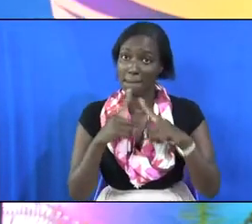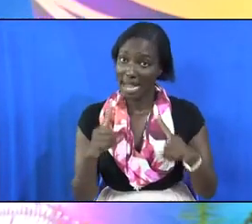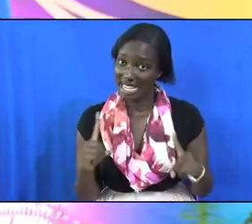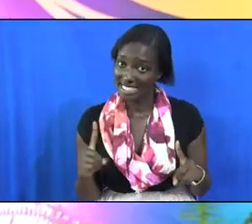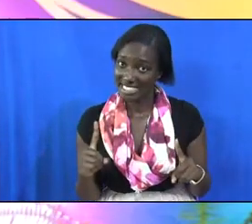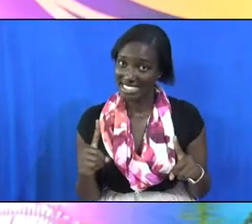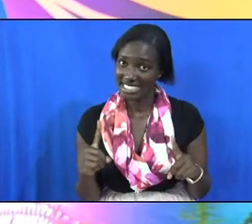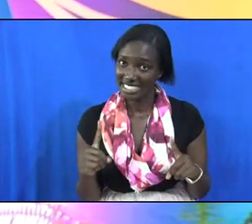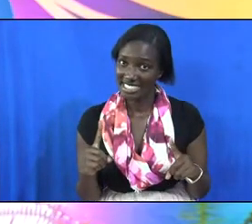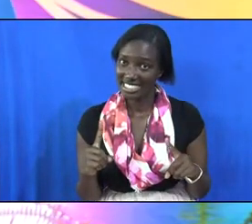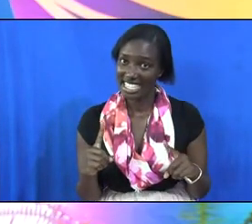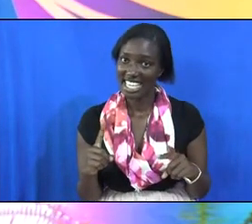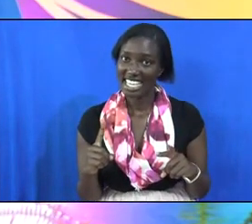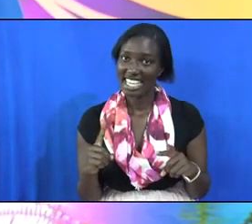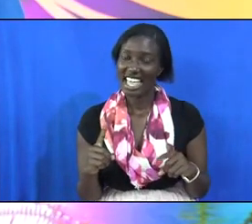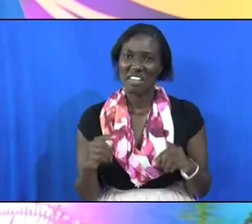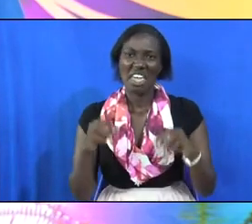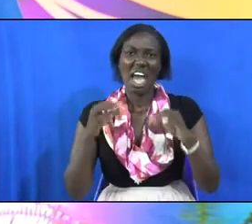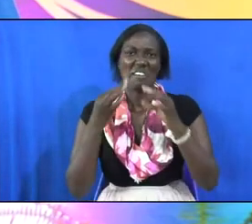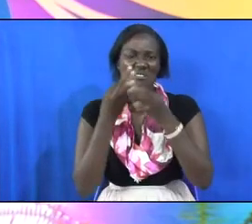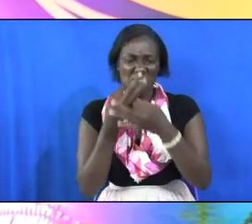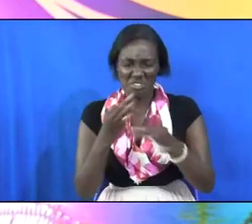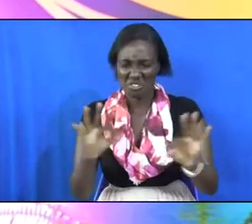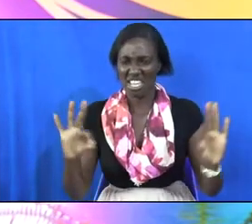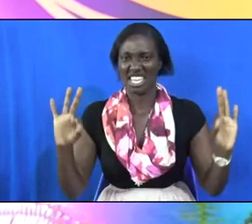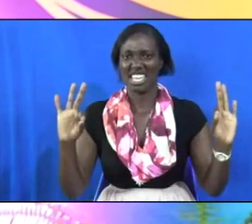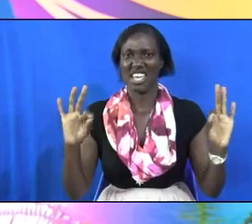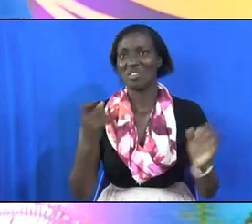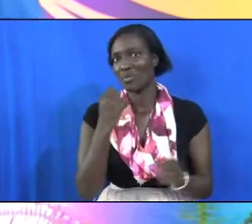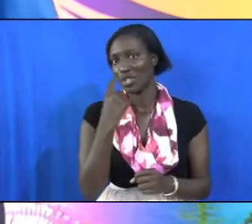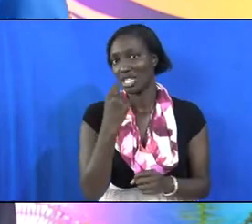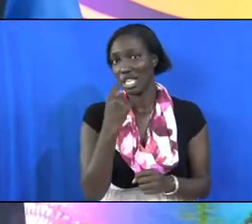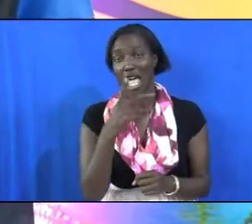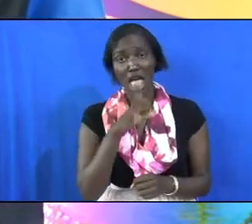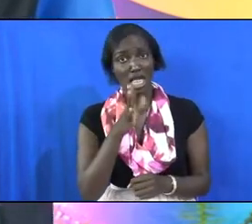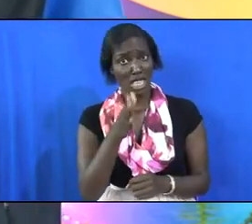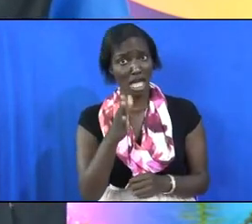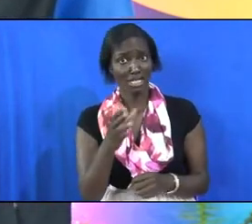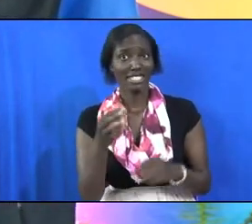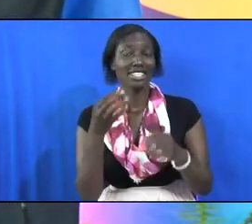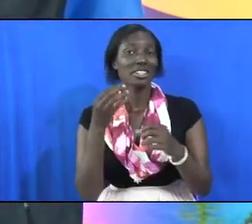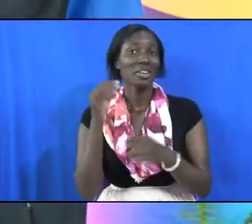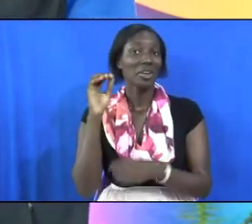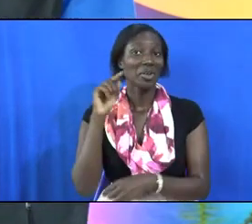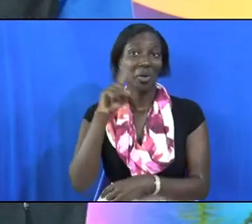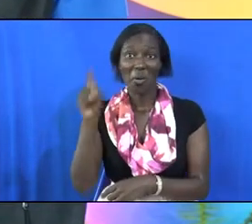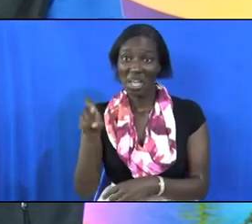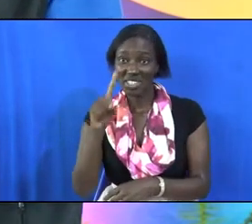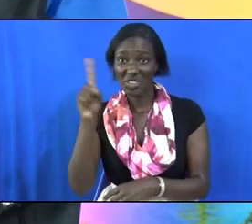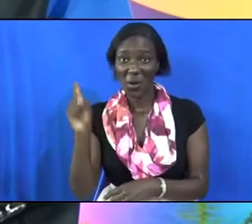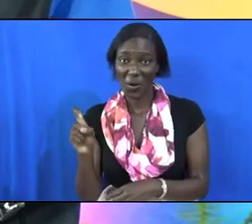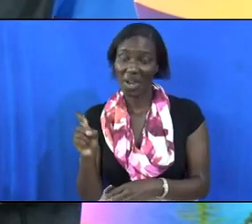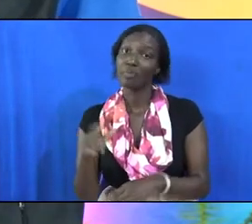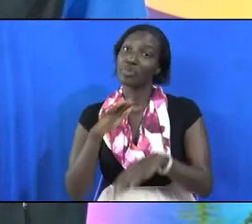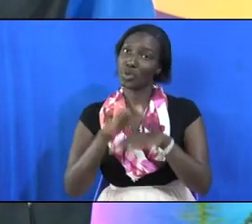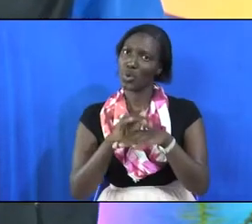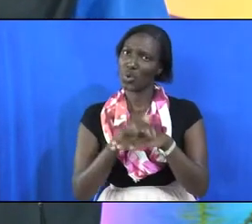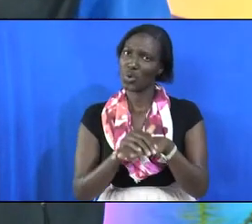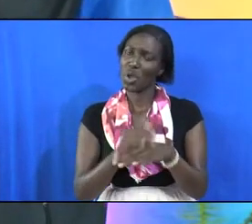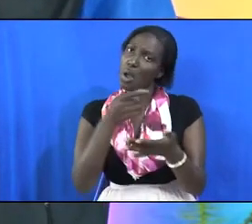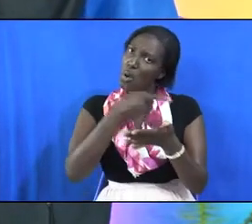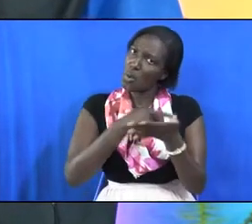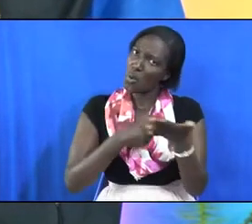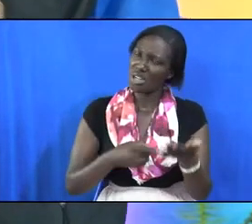However, they are free from diseases. But that's a very good question, Sam. What can I do to